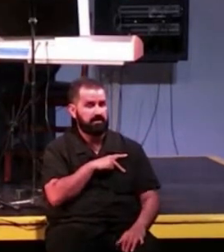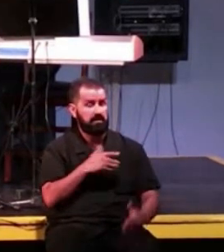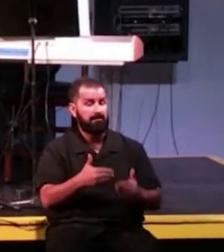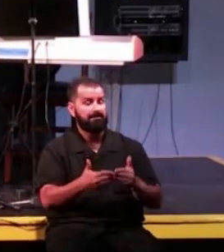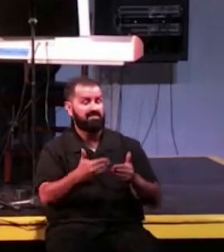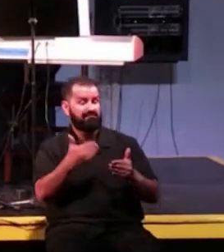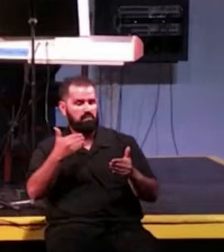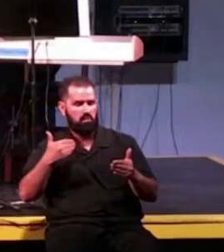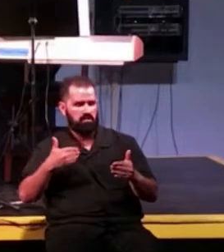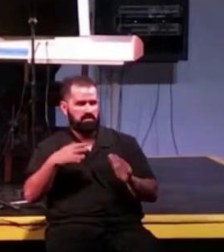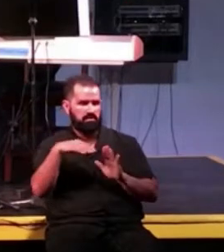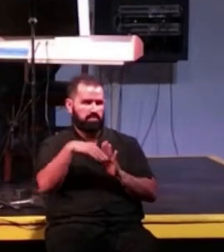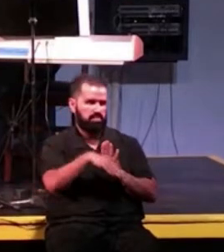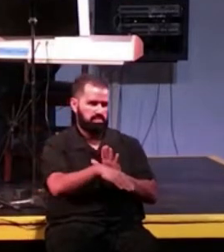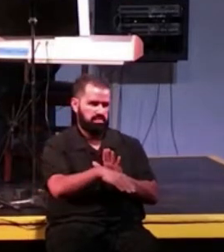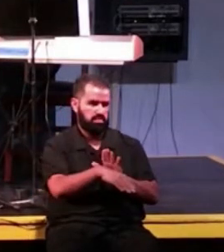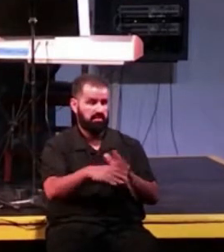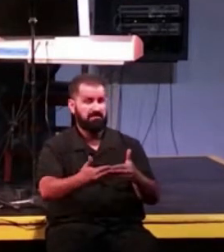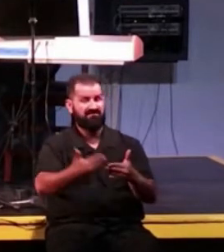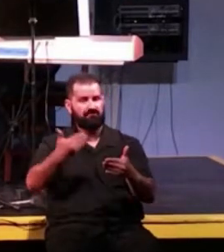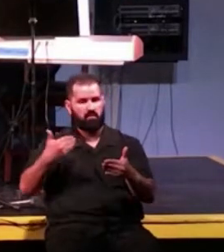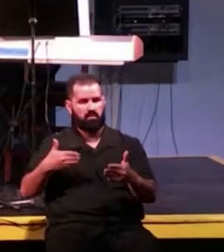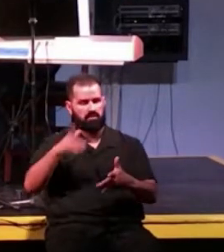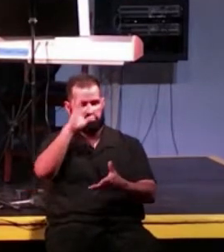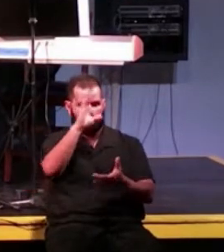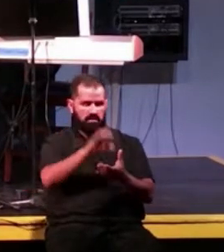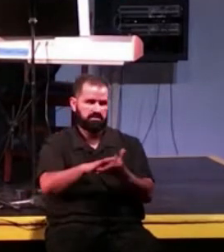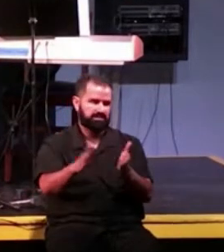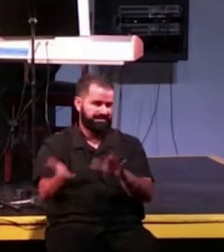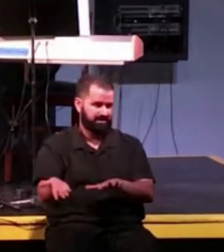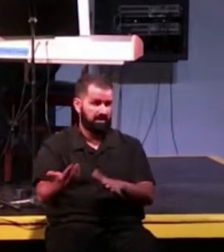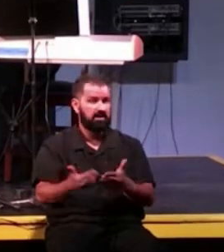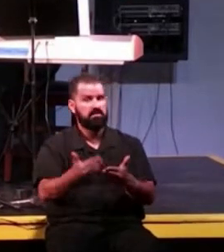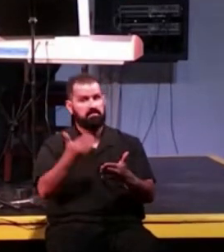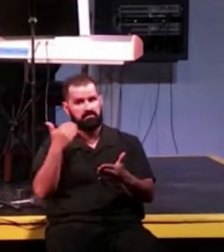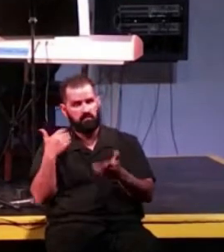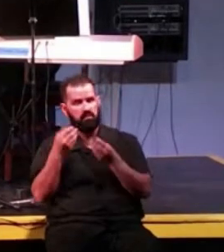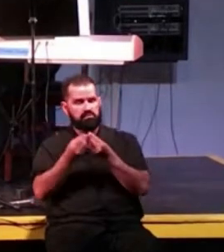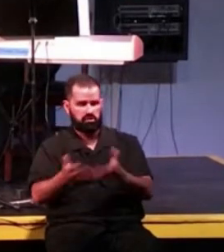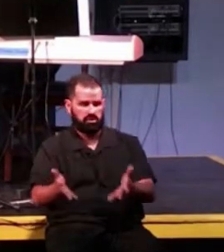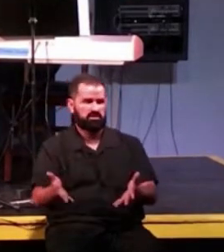Pre-bad time, pre-death, pre-loss.